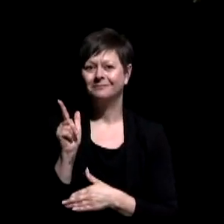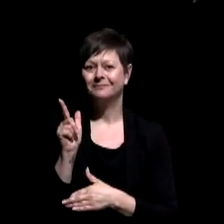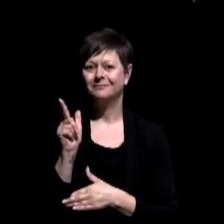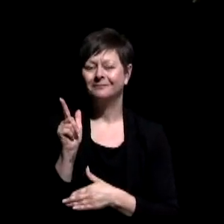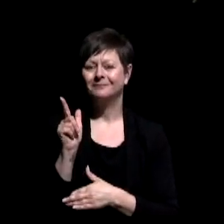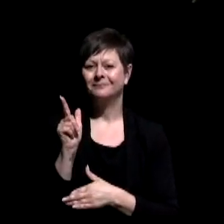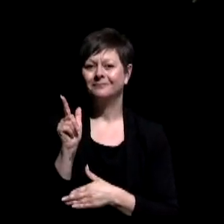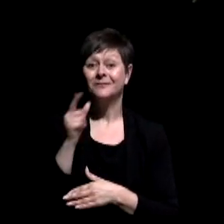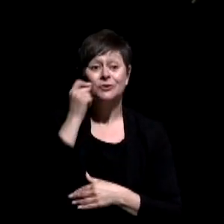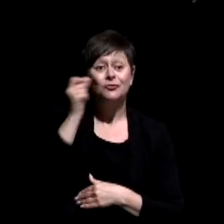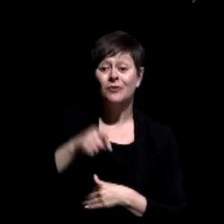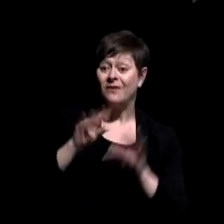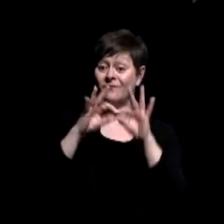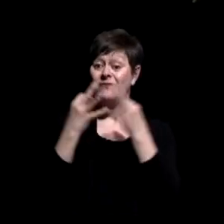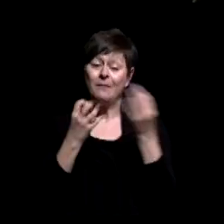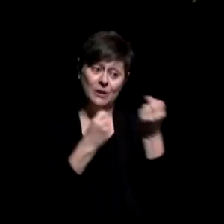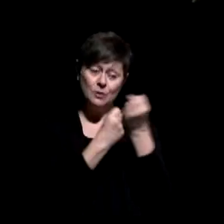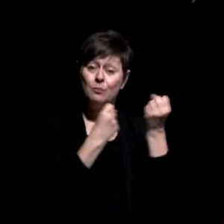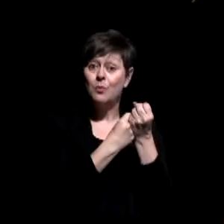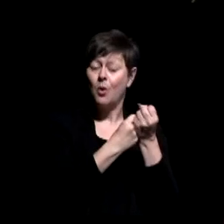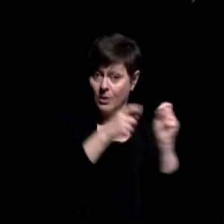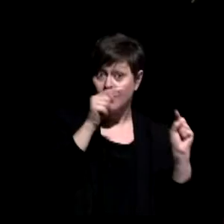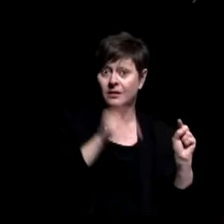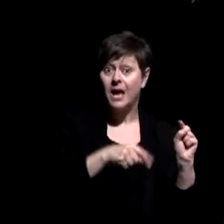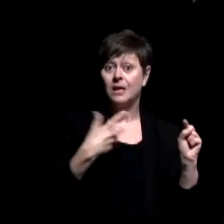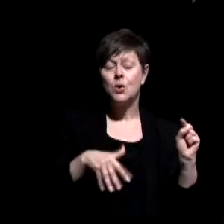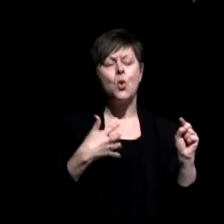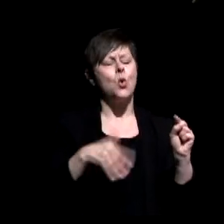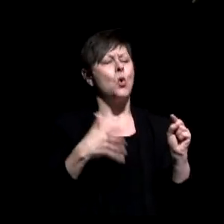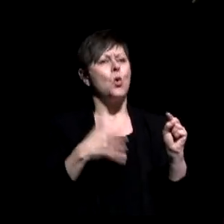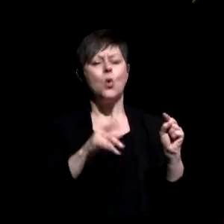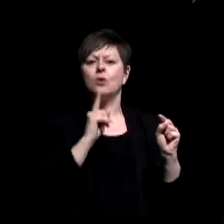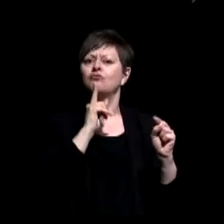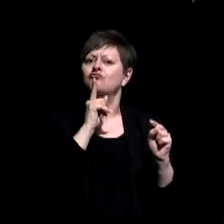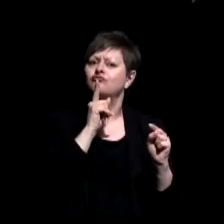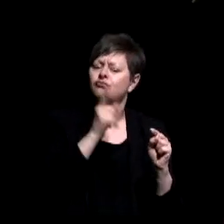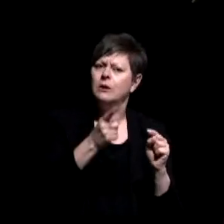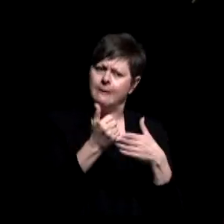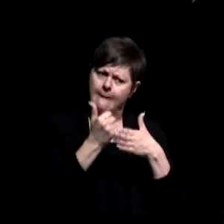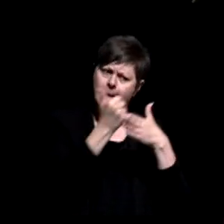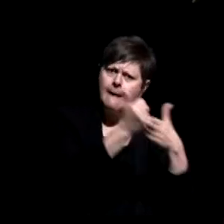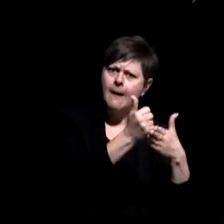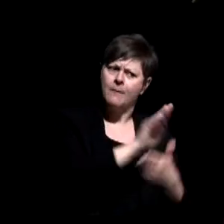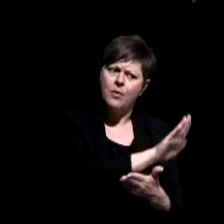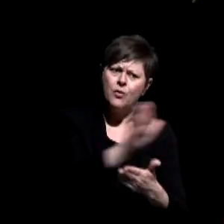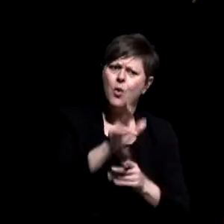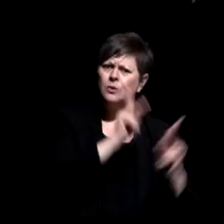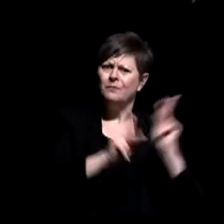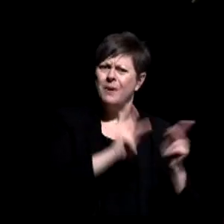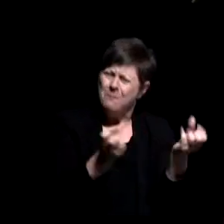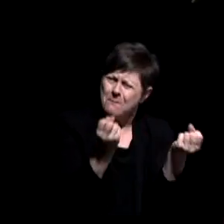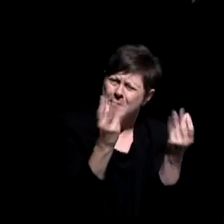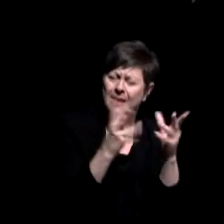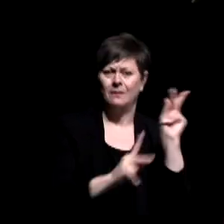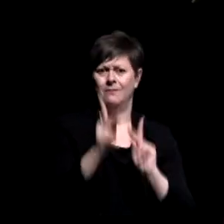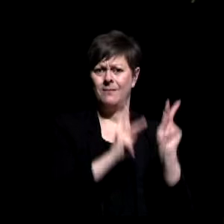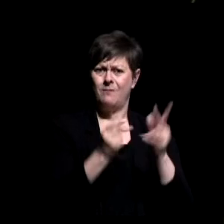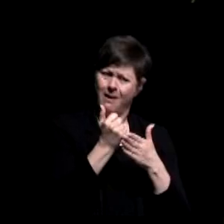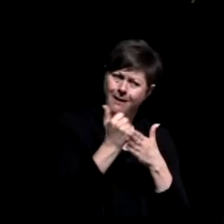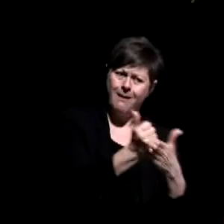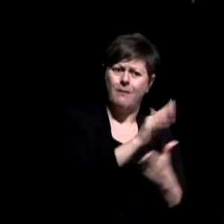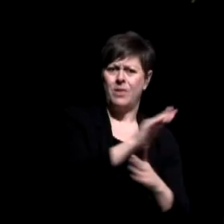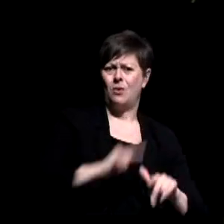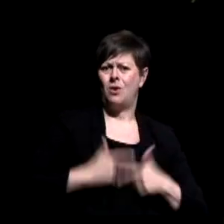groundbreaking Ukraine Family Support Desk in Poland has made a significant difference in the lives of so many people living